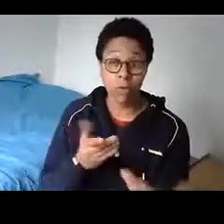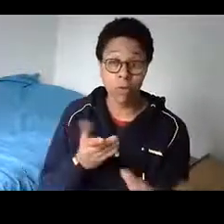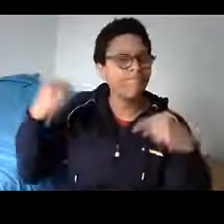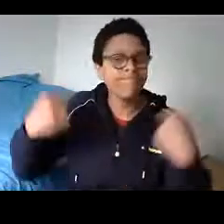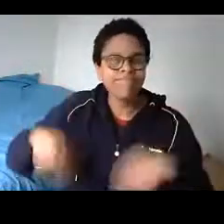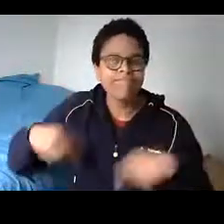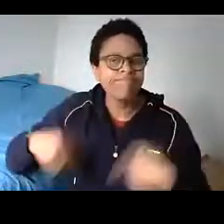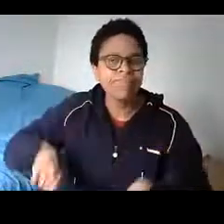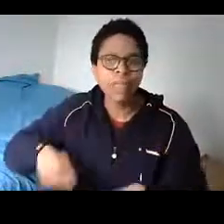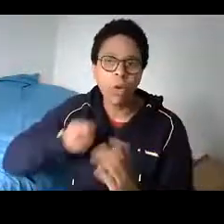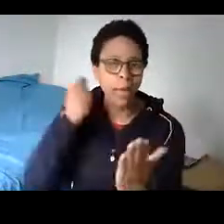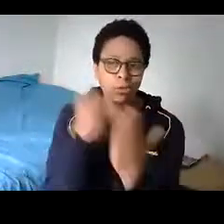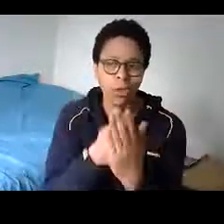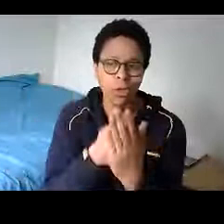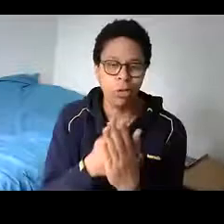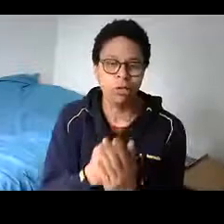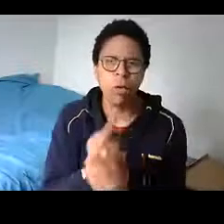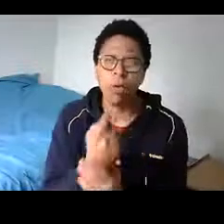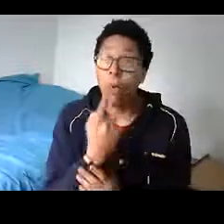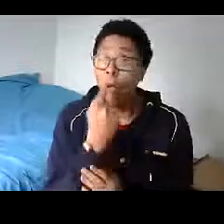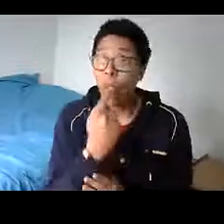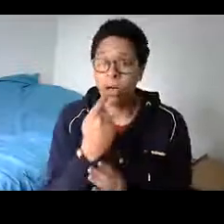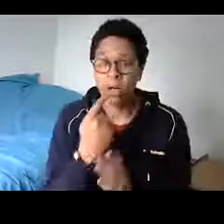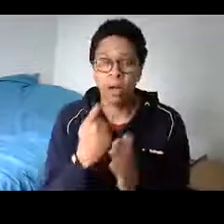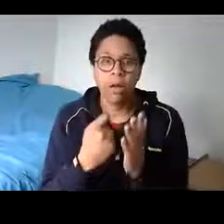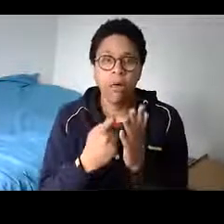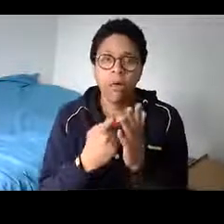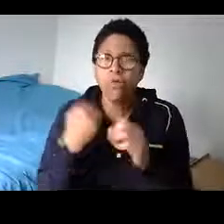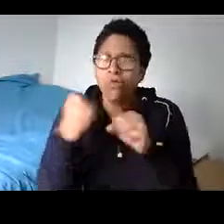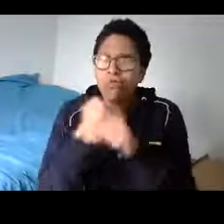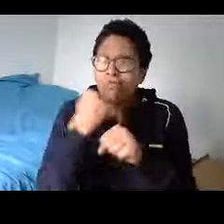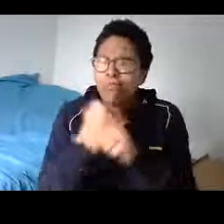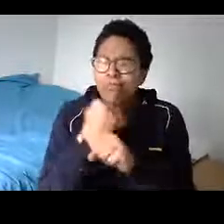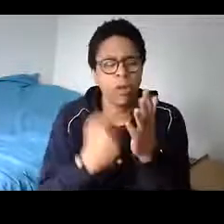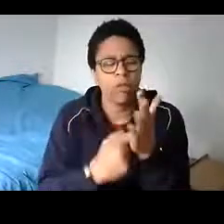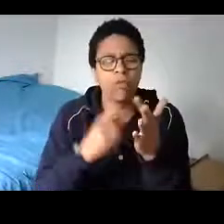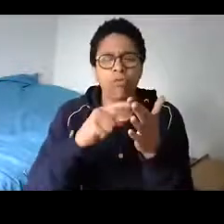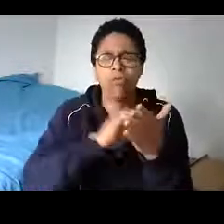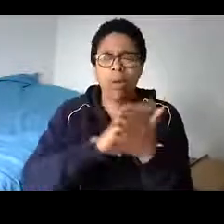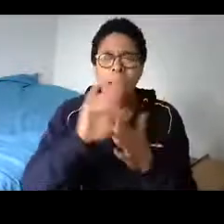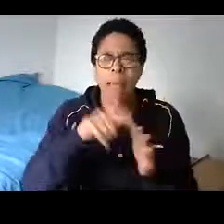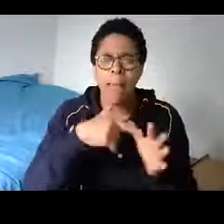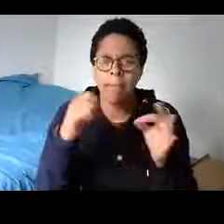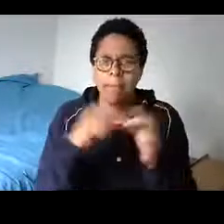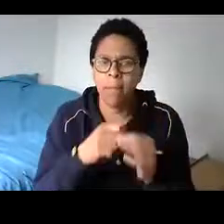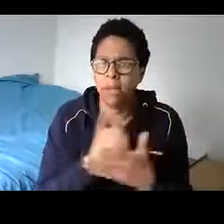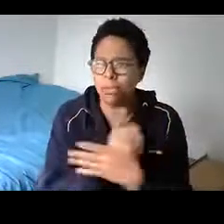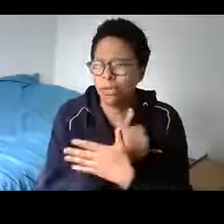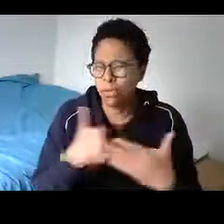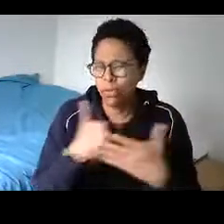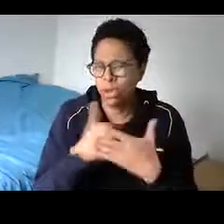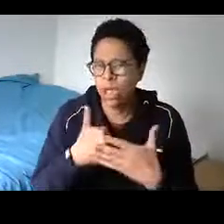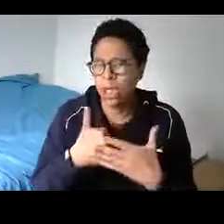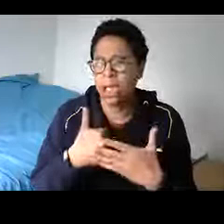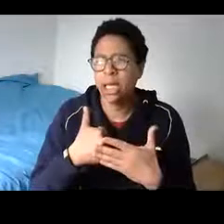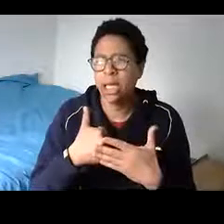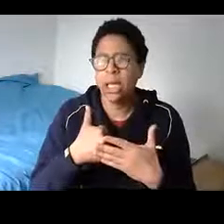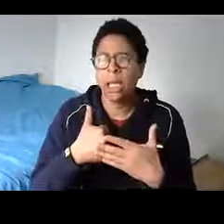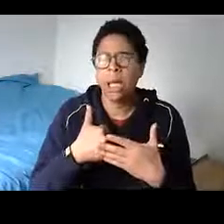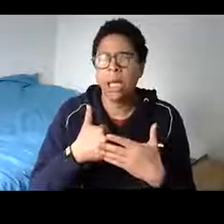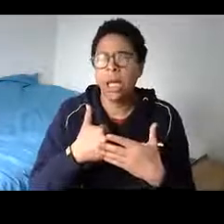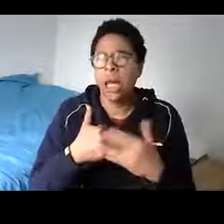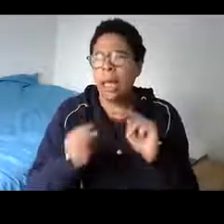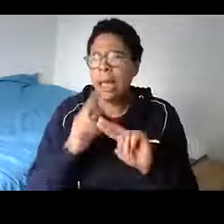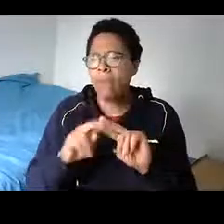are reablement and rehabilitation services, so time limited, usually 8 weeks after hospital type